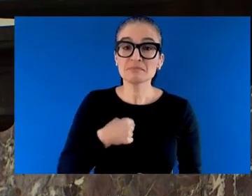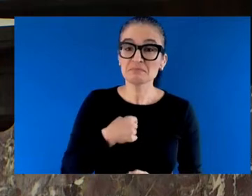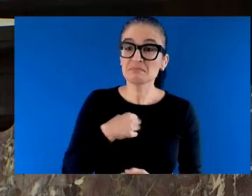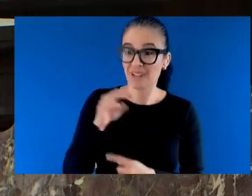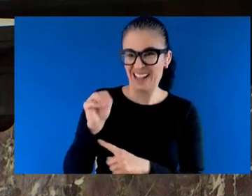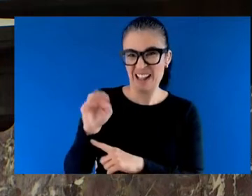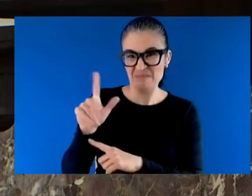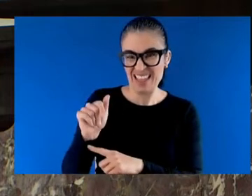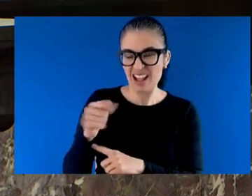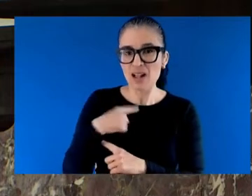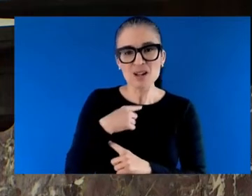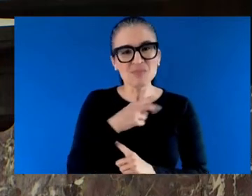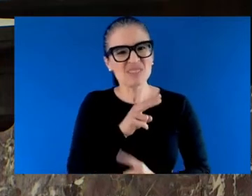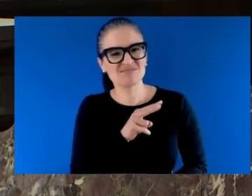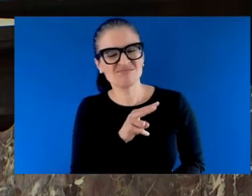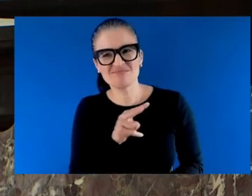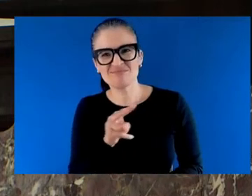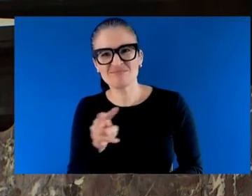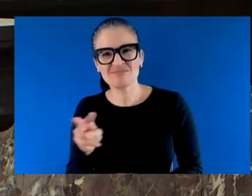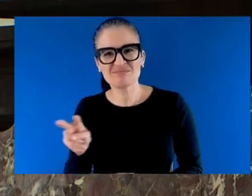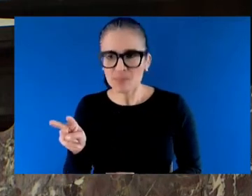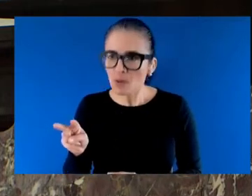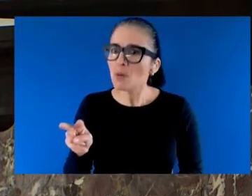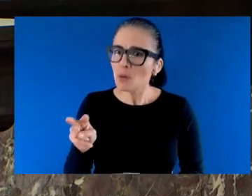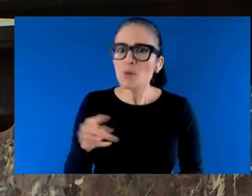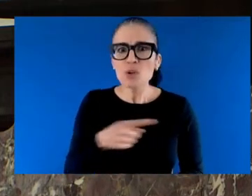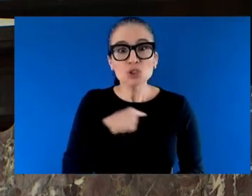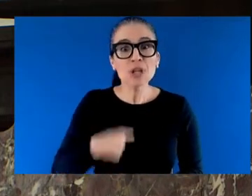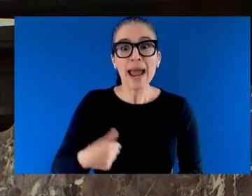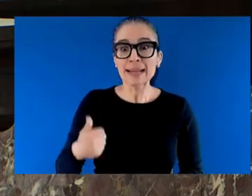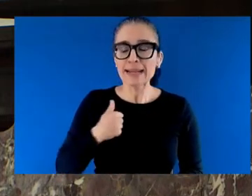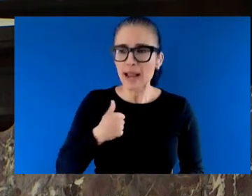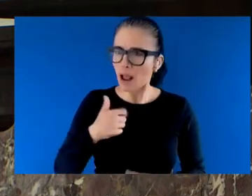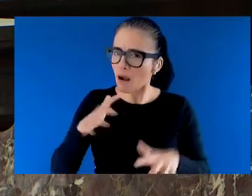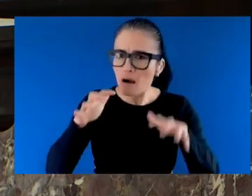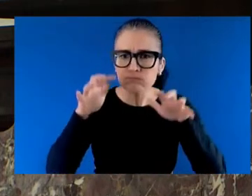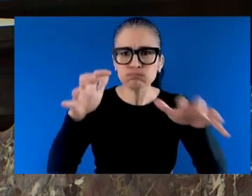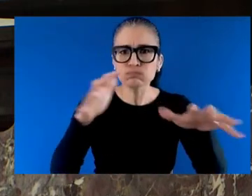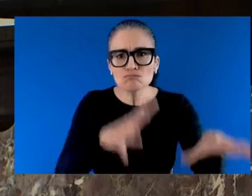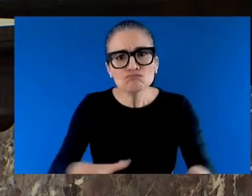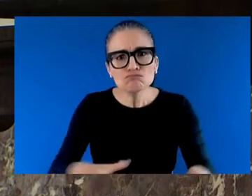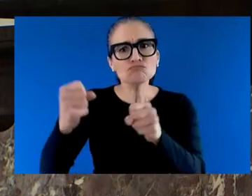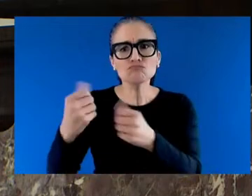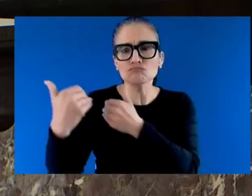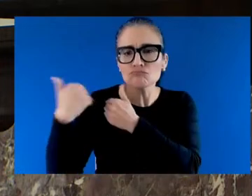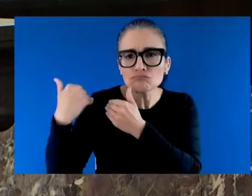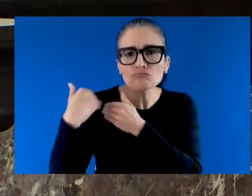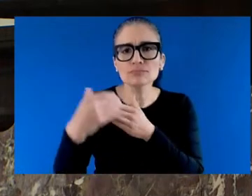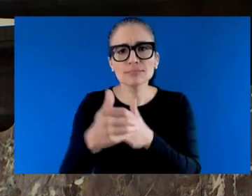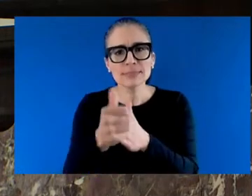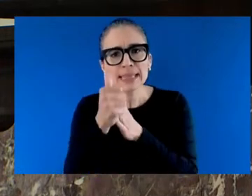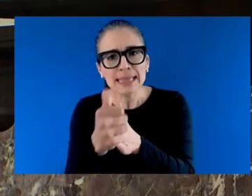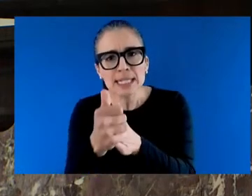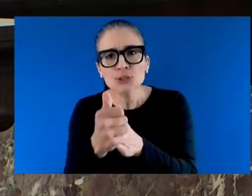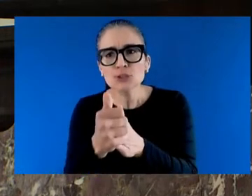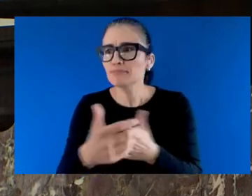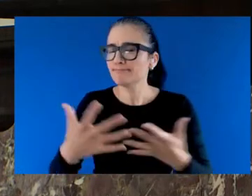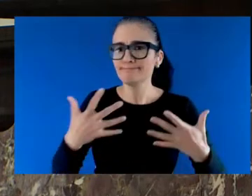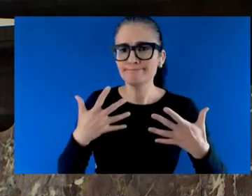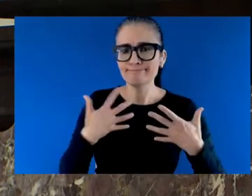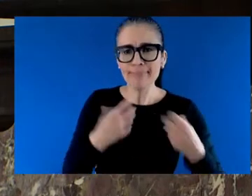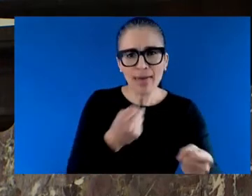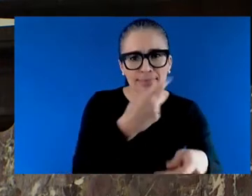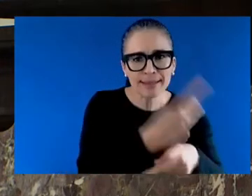leadership role in fundraising for many important causes, such as healthcare, environmental sustainability, and cultural